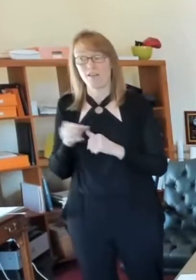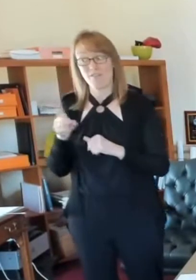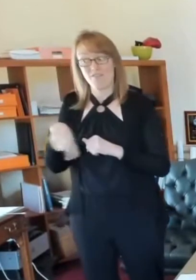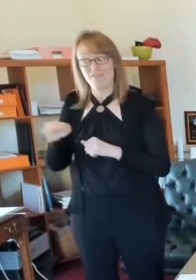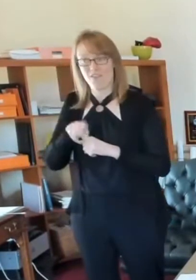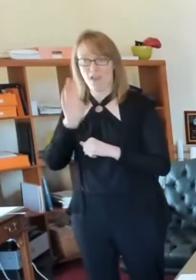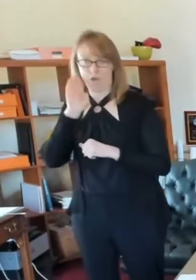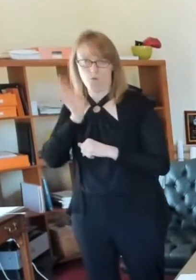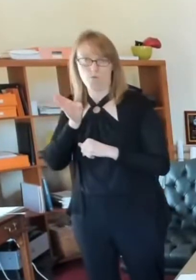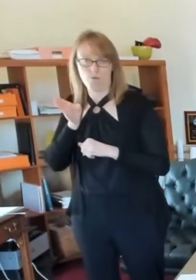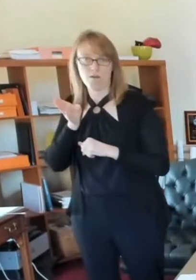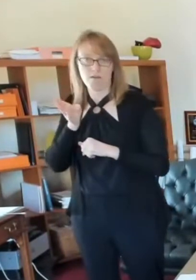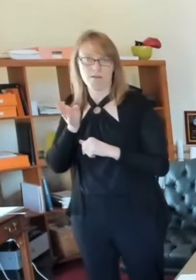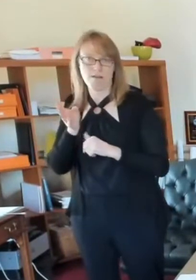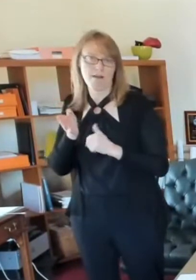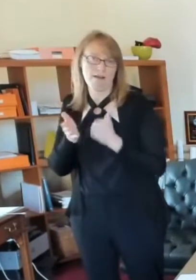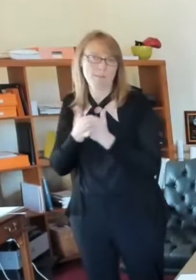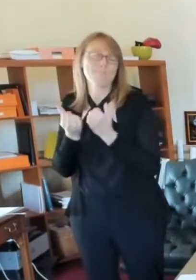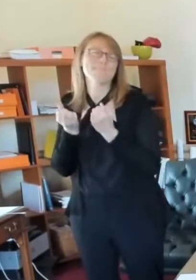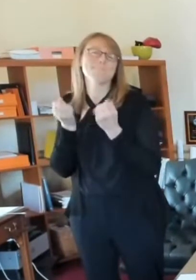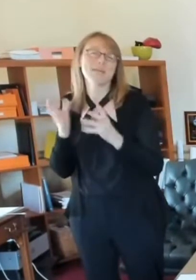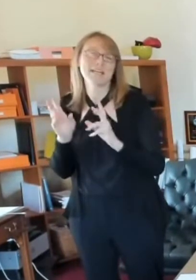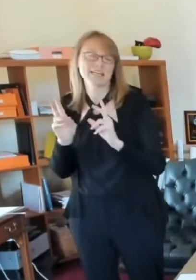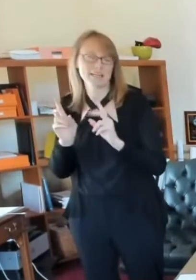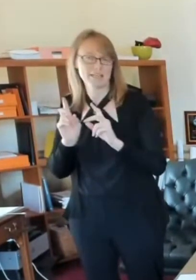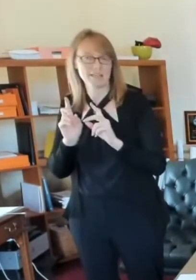who, when they go into the tiny house,